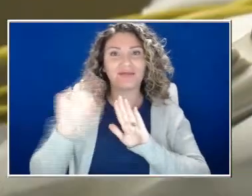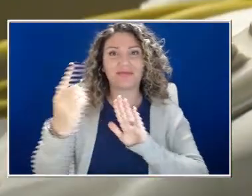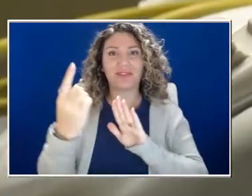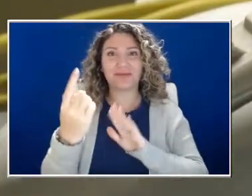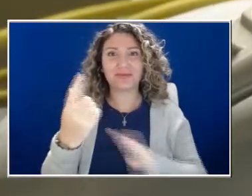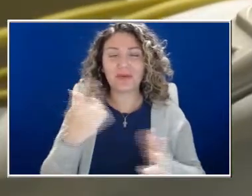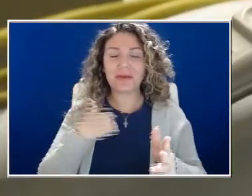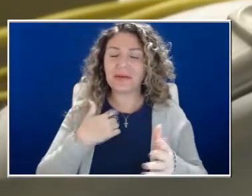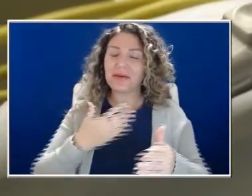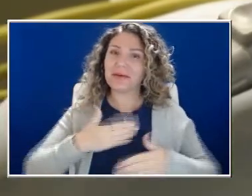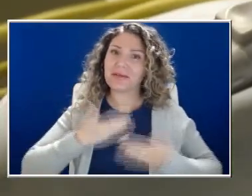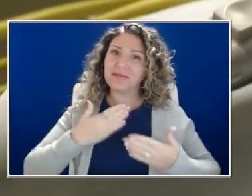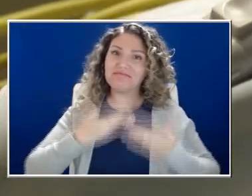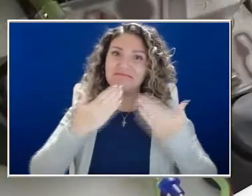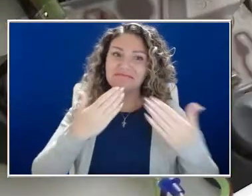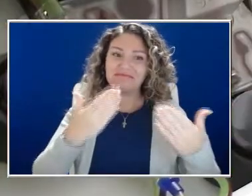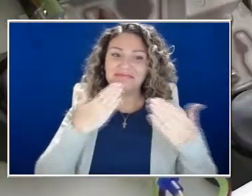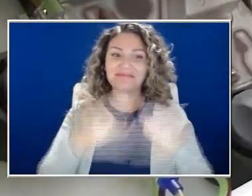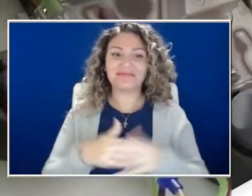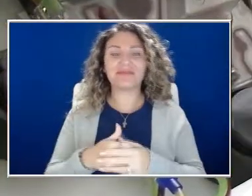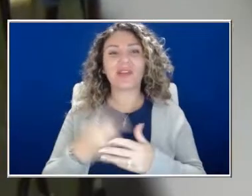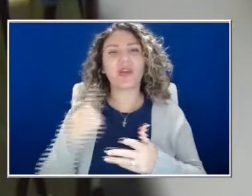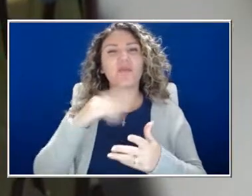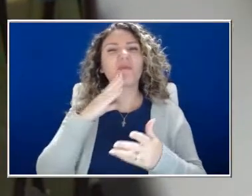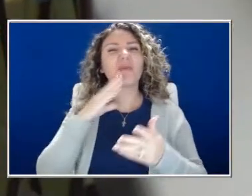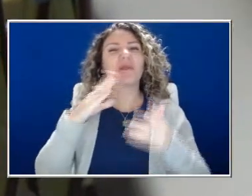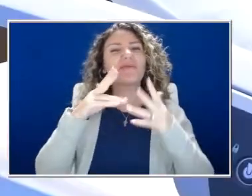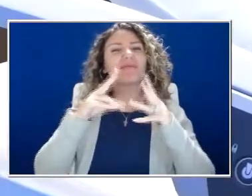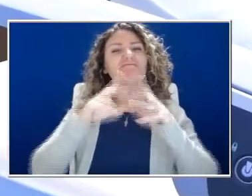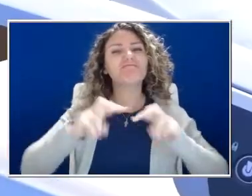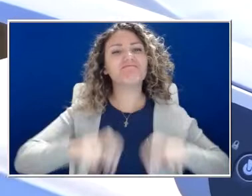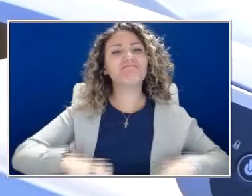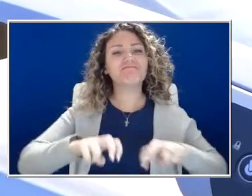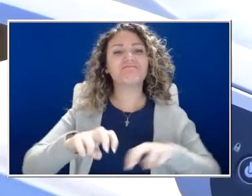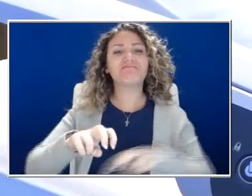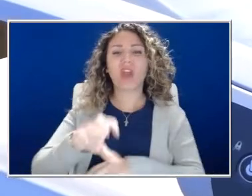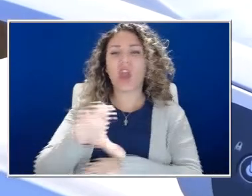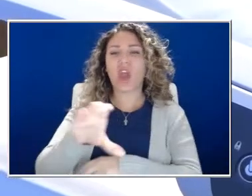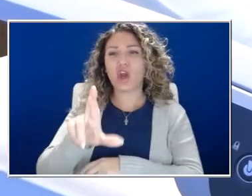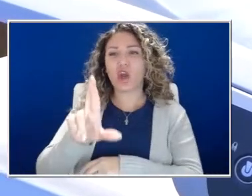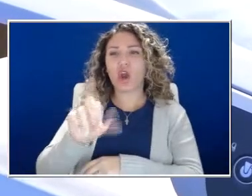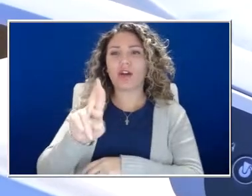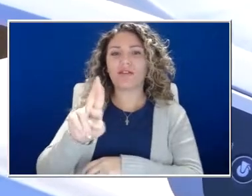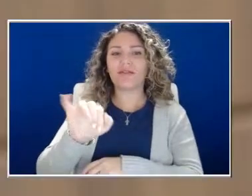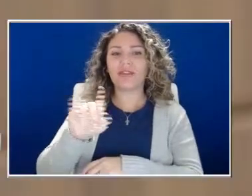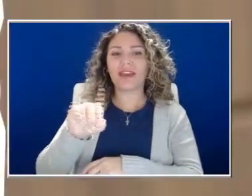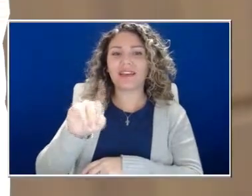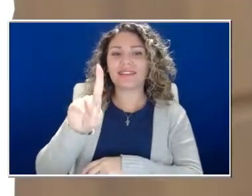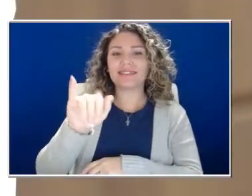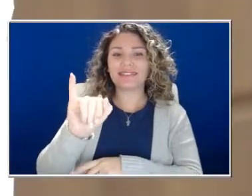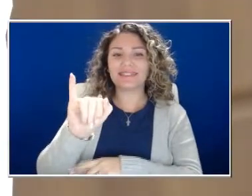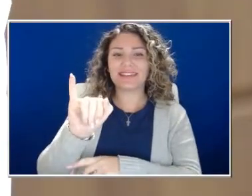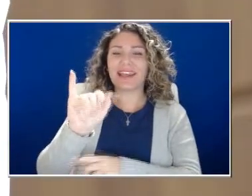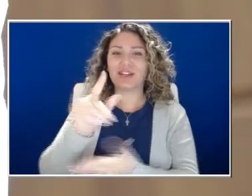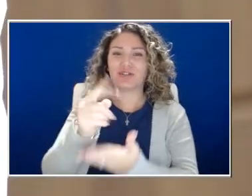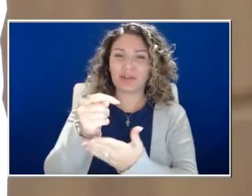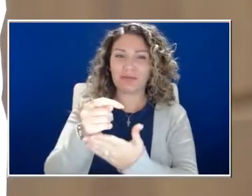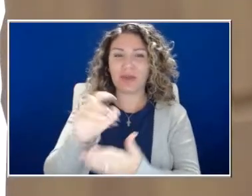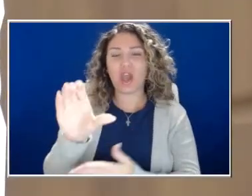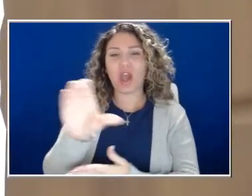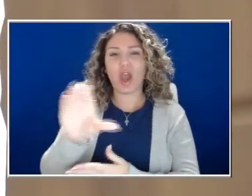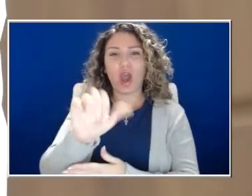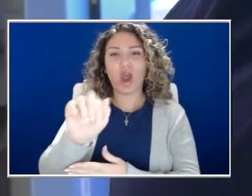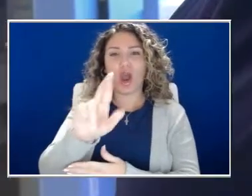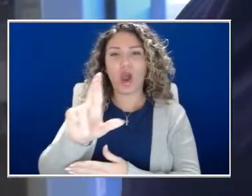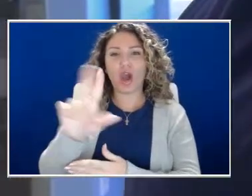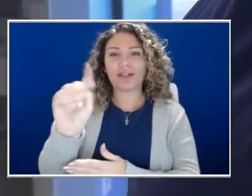grateful. We'll break down exactly what CARVYKTI CAR T-cell therapy is and meet those who have received it and